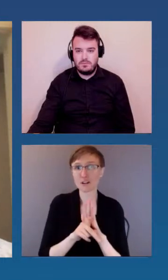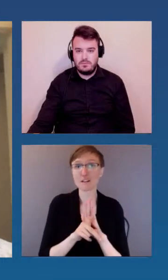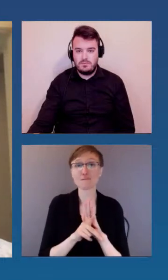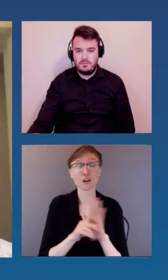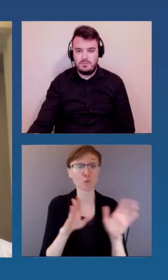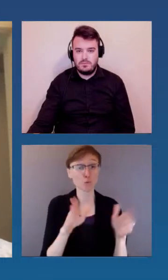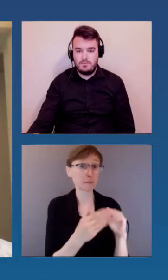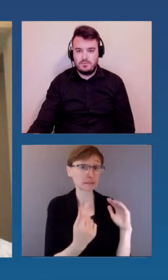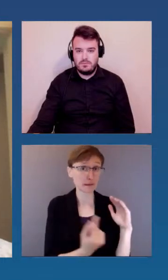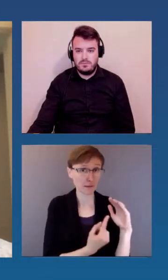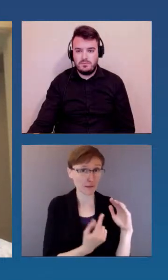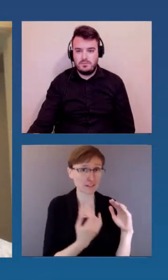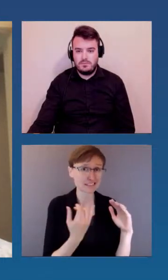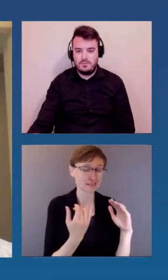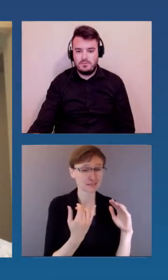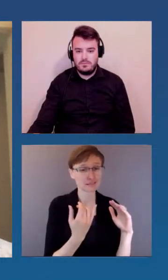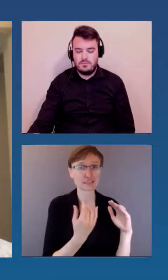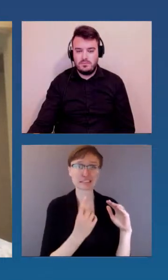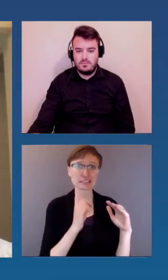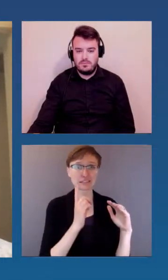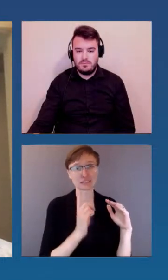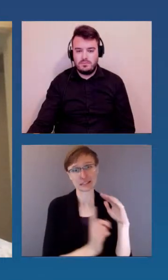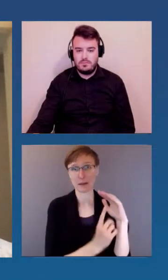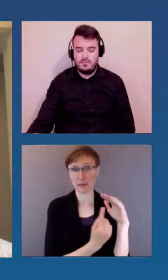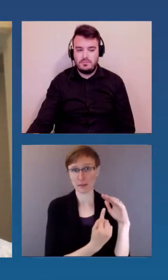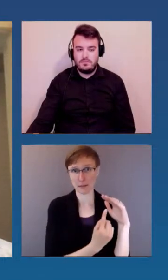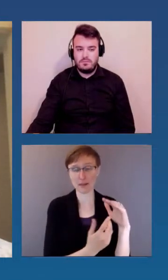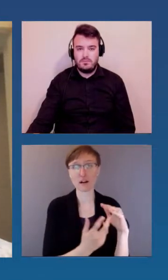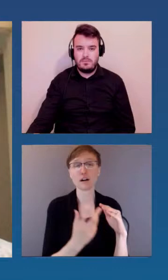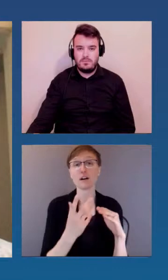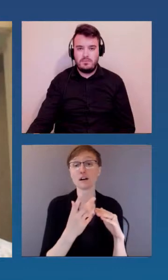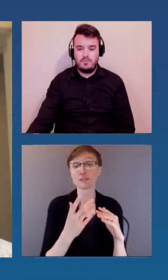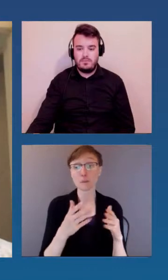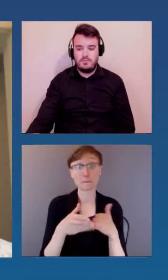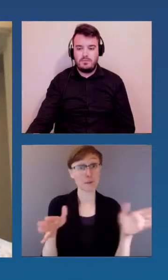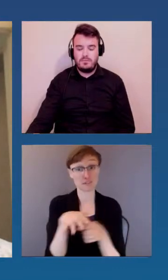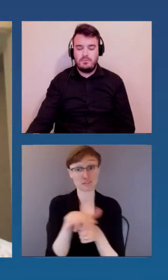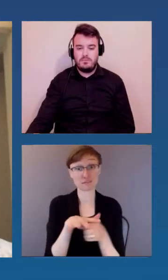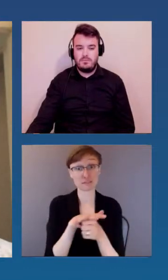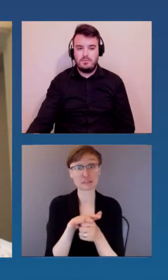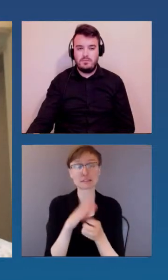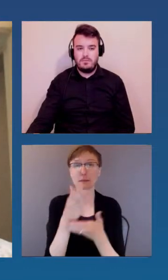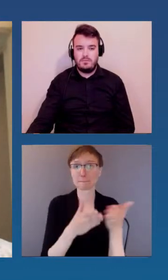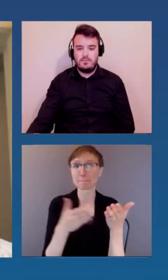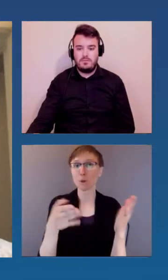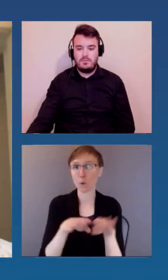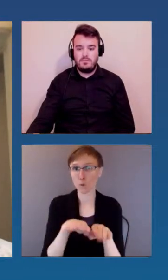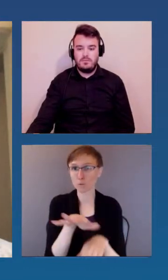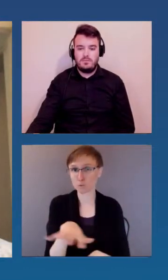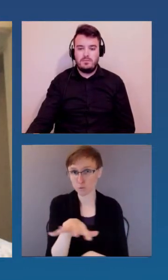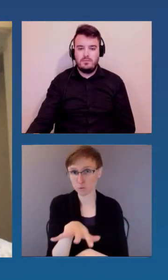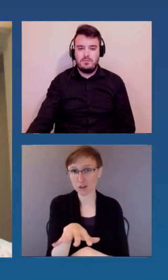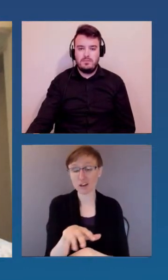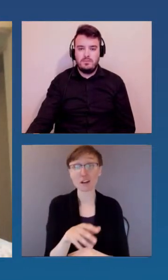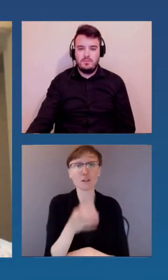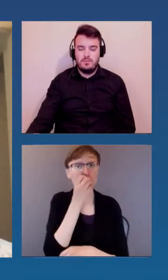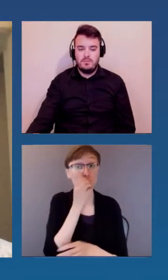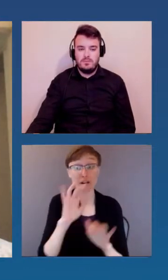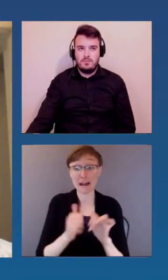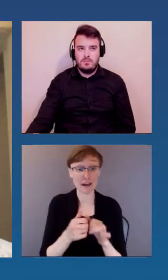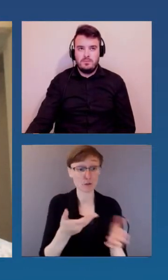develop expertise along the way. It was important for us in March and April when